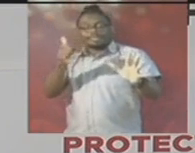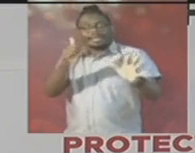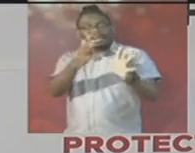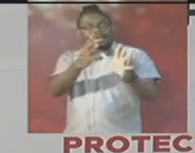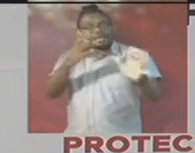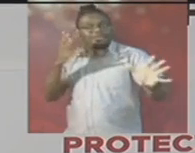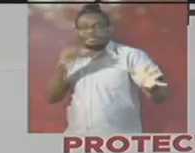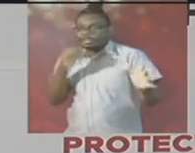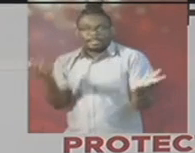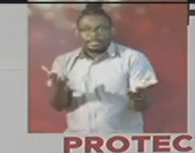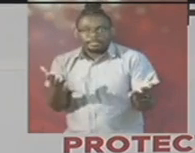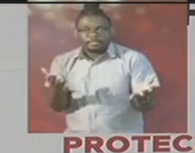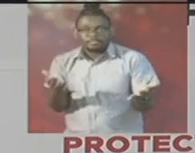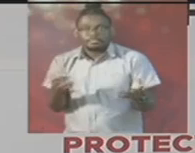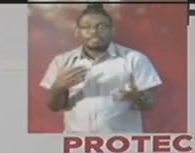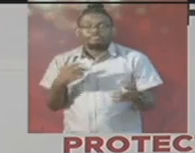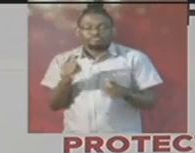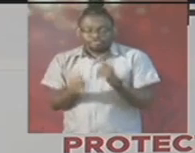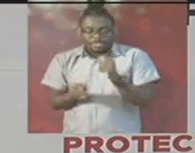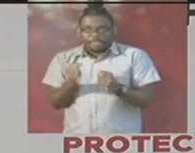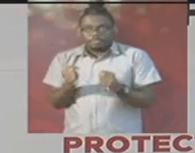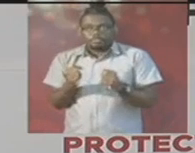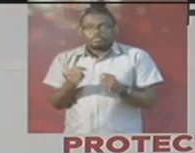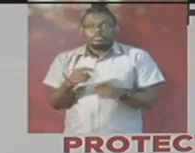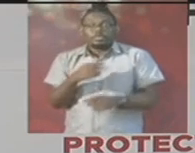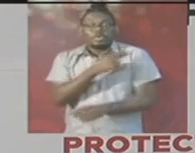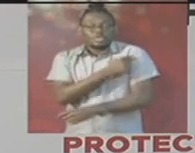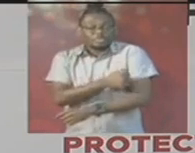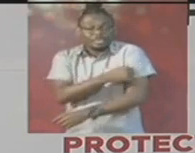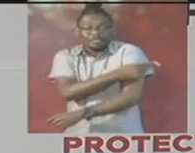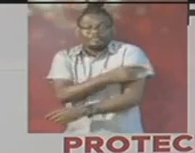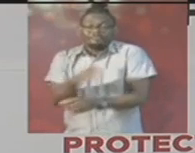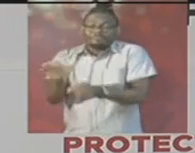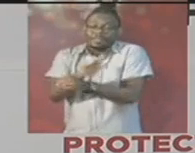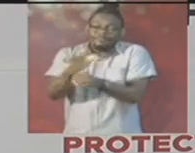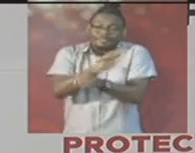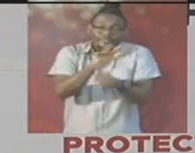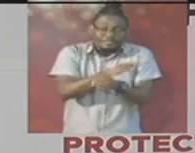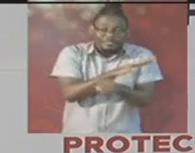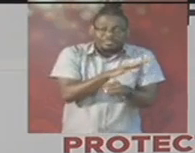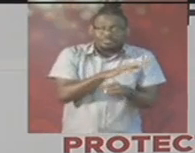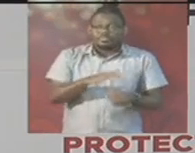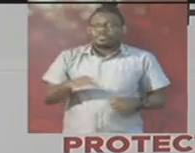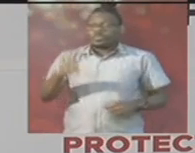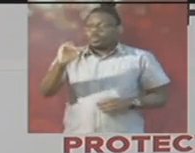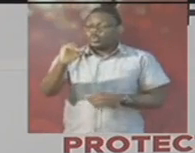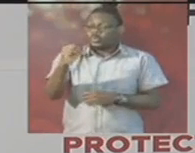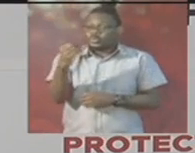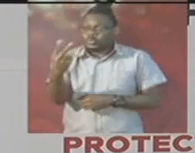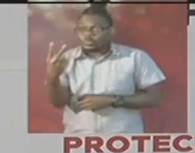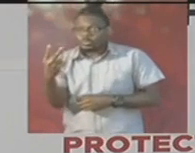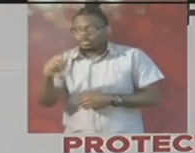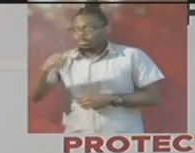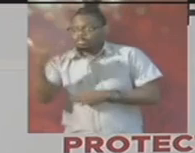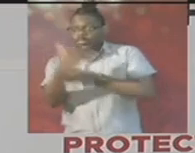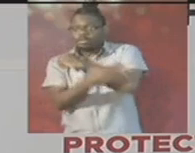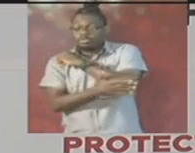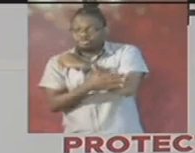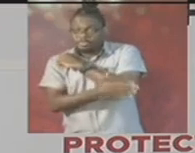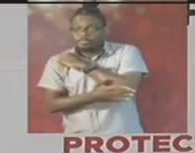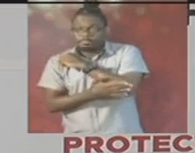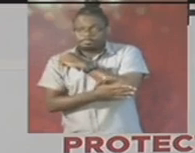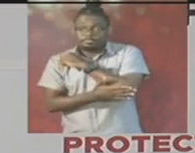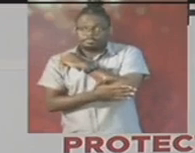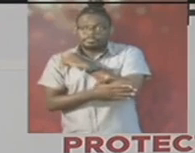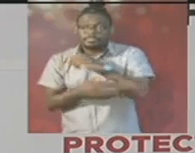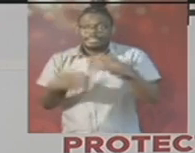here. Hospitals are running out of oxygen. We don't have that here. Our health system